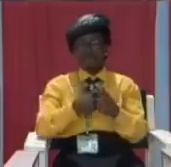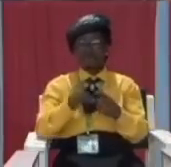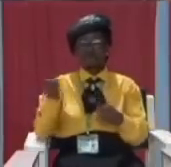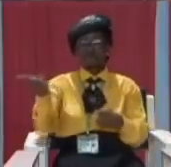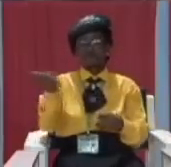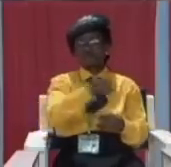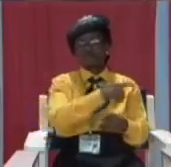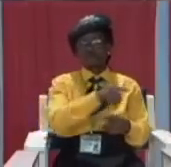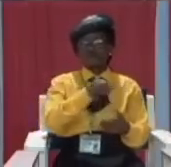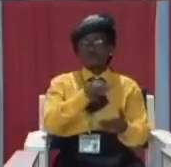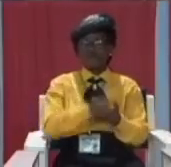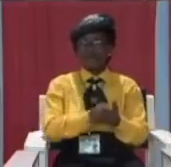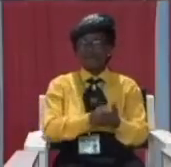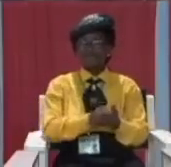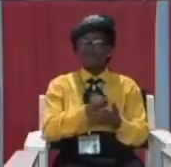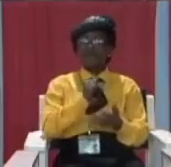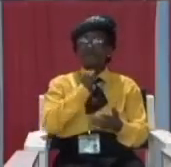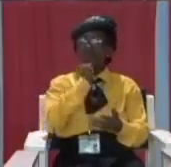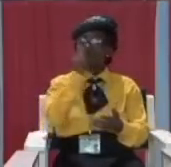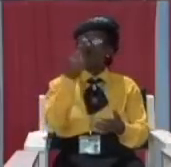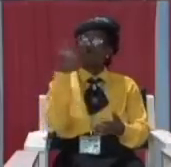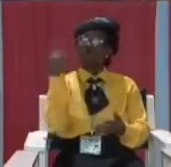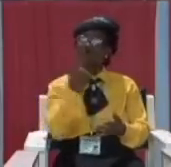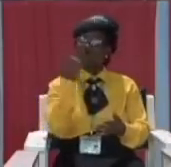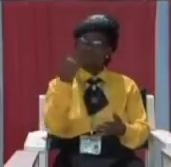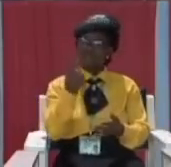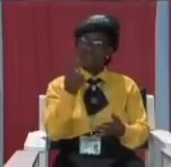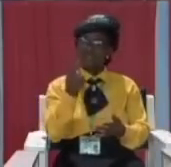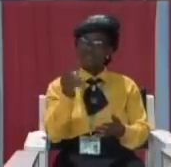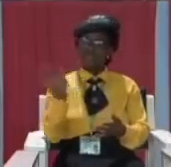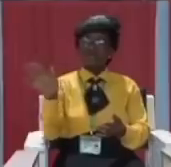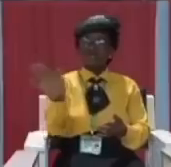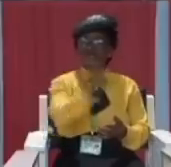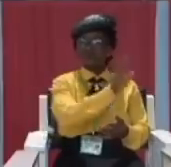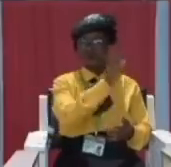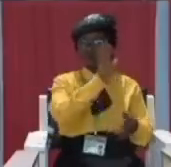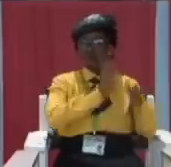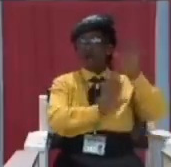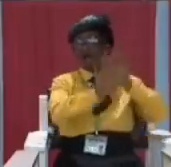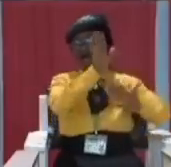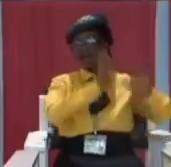that not only is your siege over,